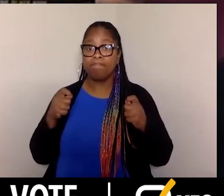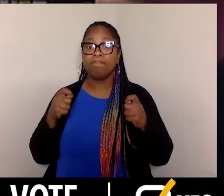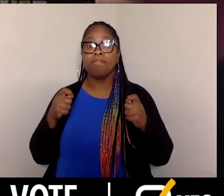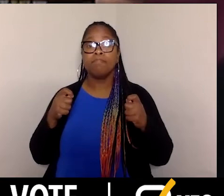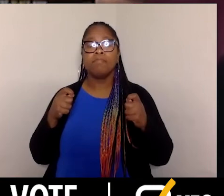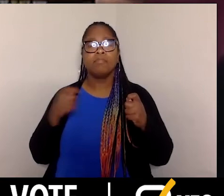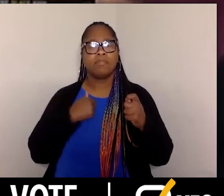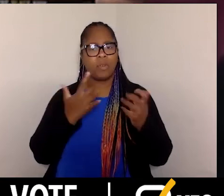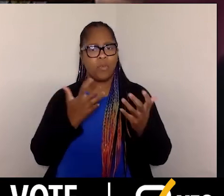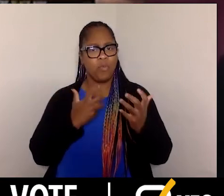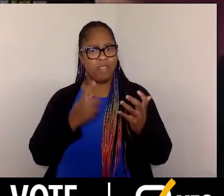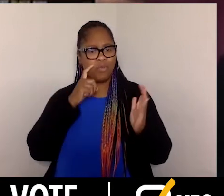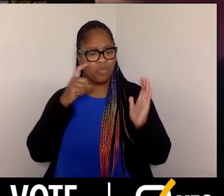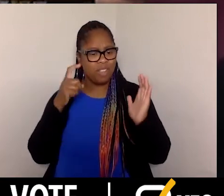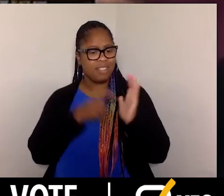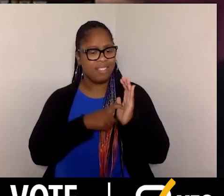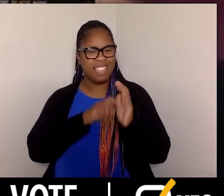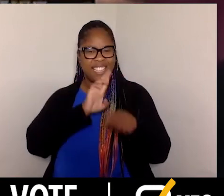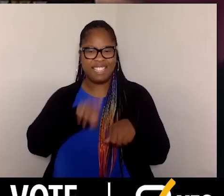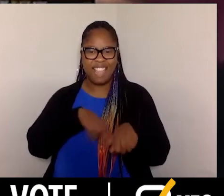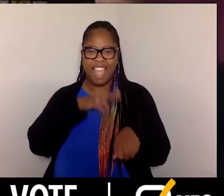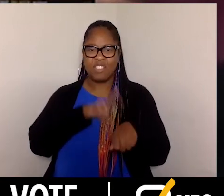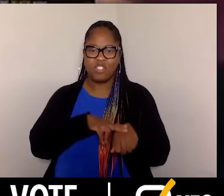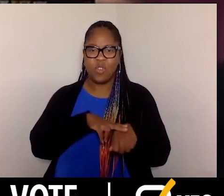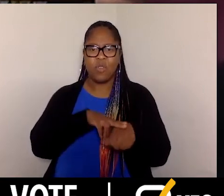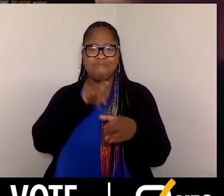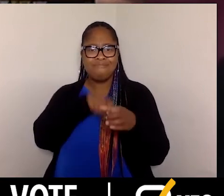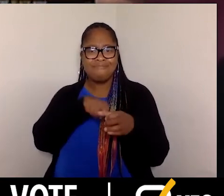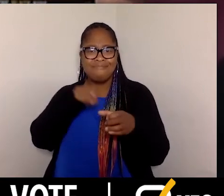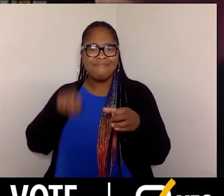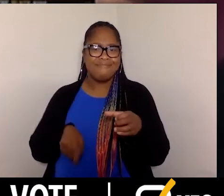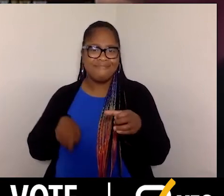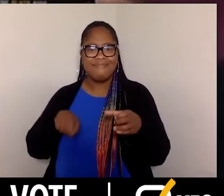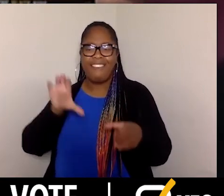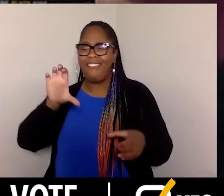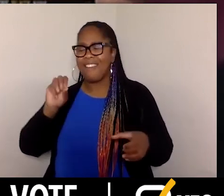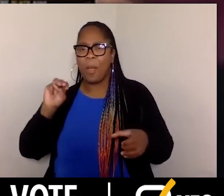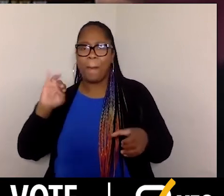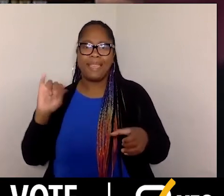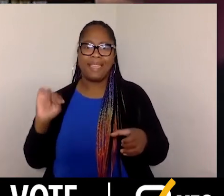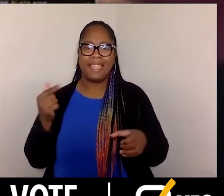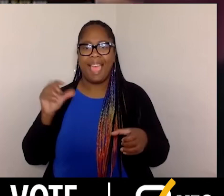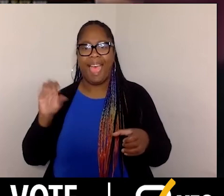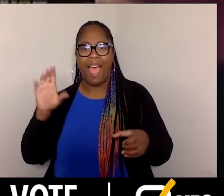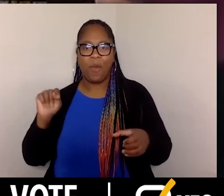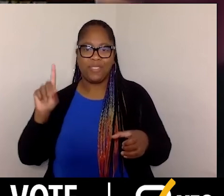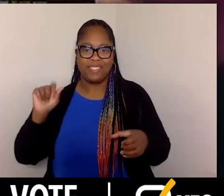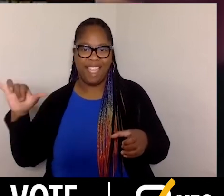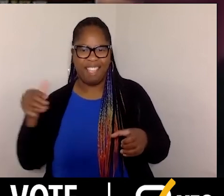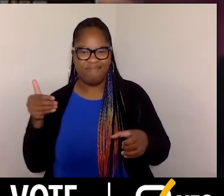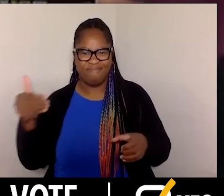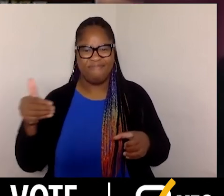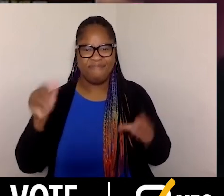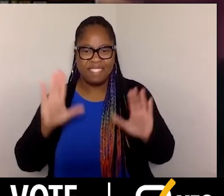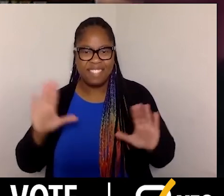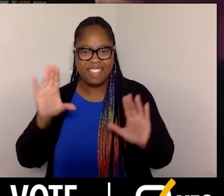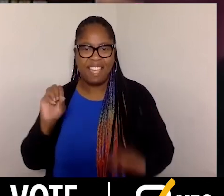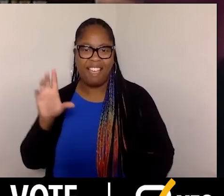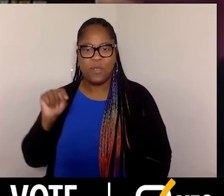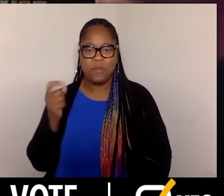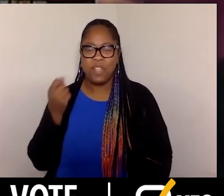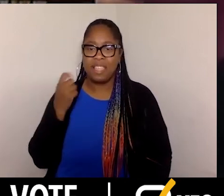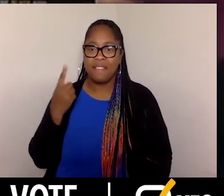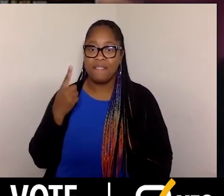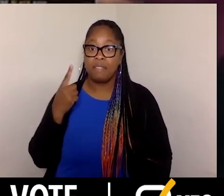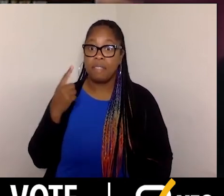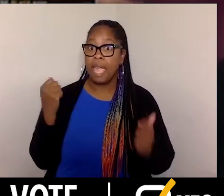to recognize National Coming Out Day this Sunday, October 11th. Everyone in the